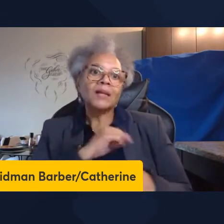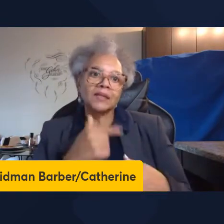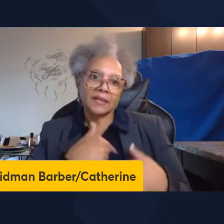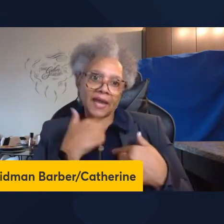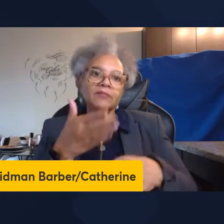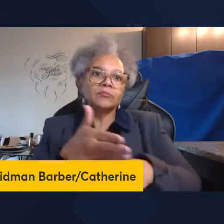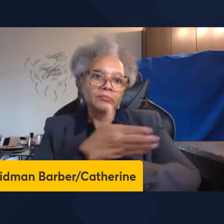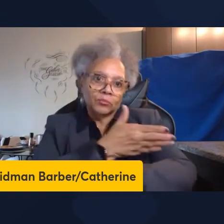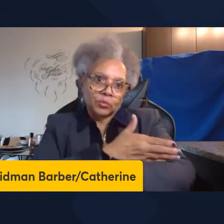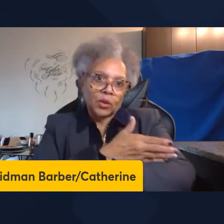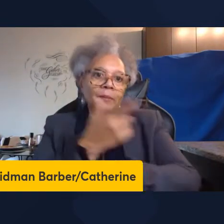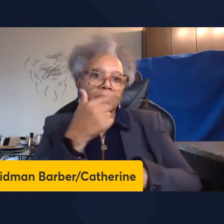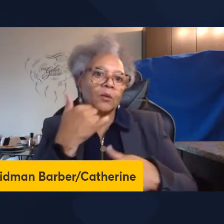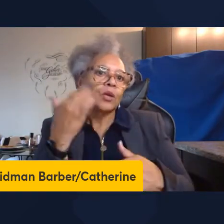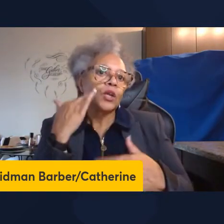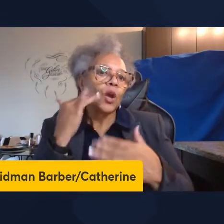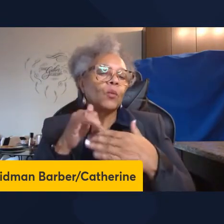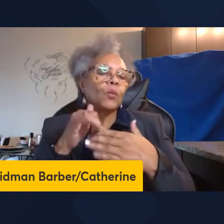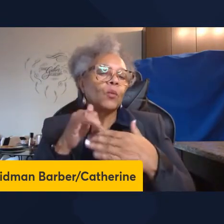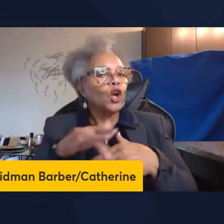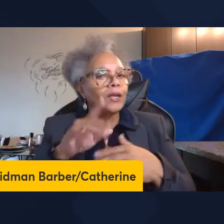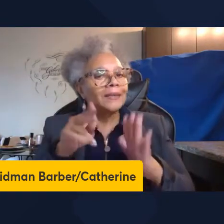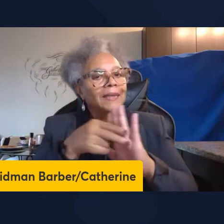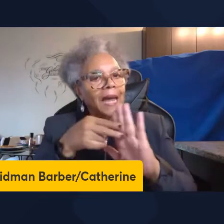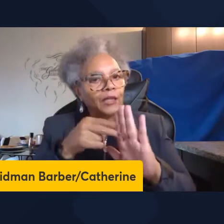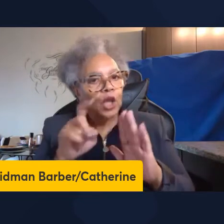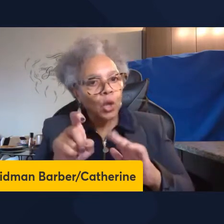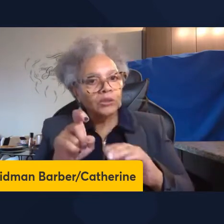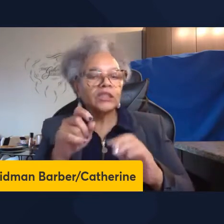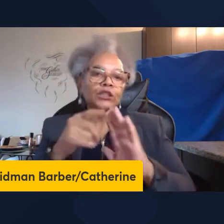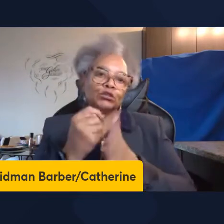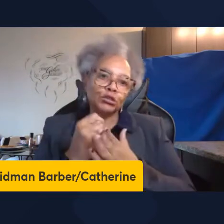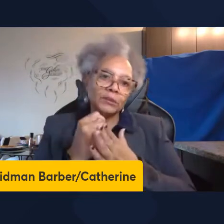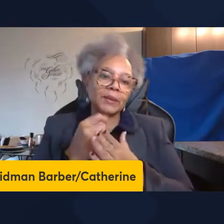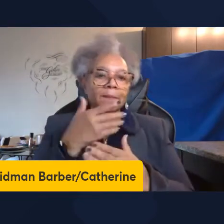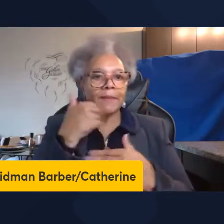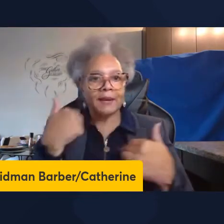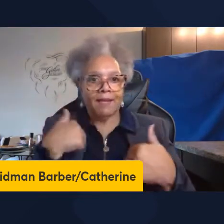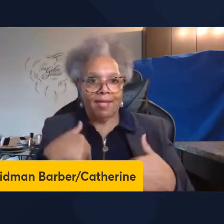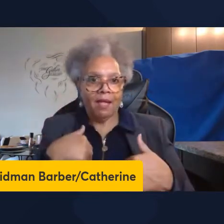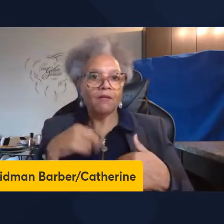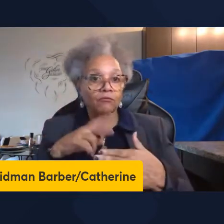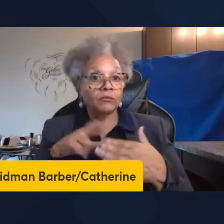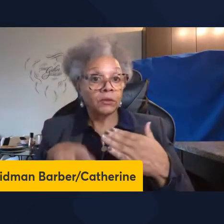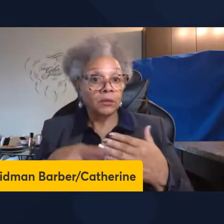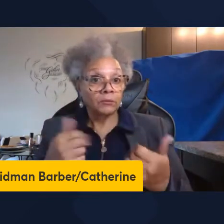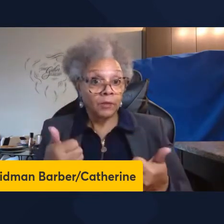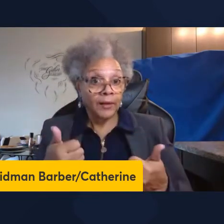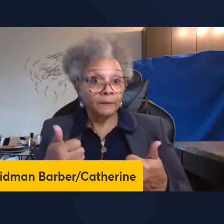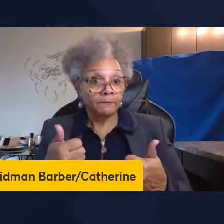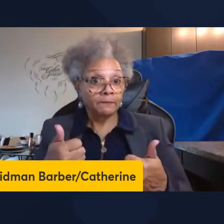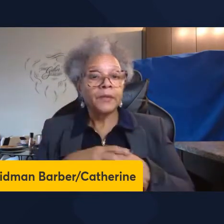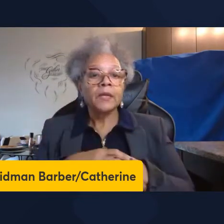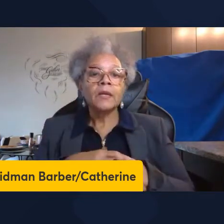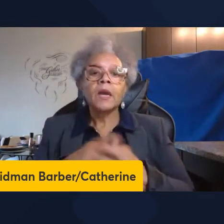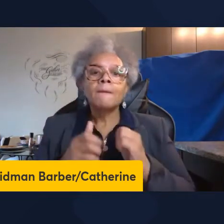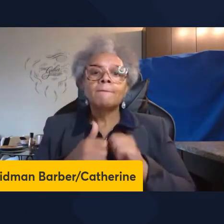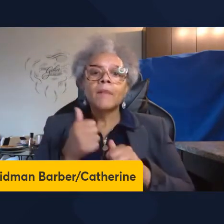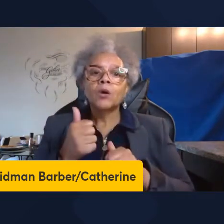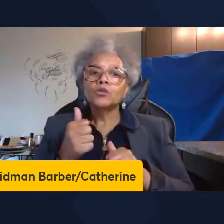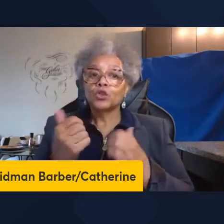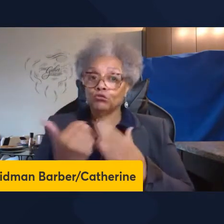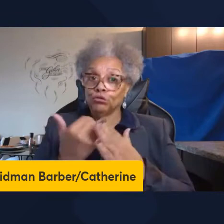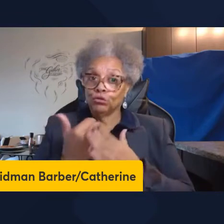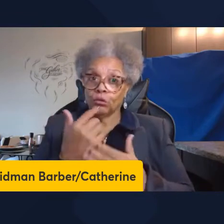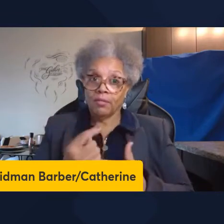with early diagnosis and early treatment, it leads to better health outcomes. And so most of these new